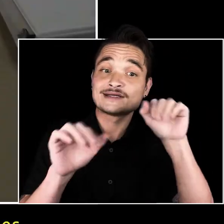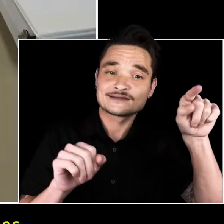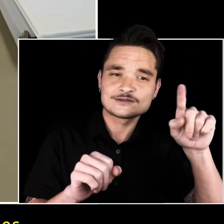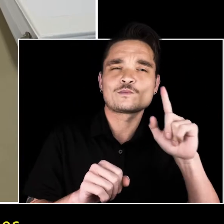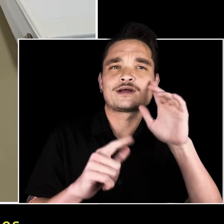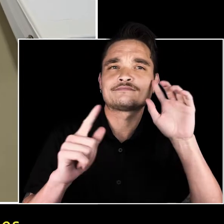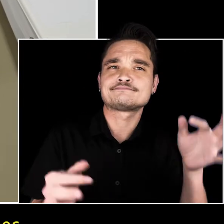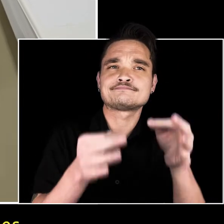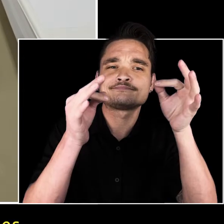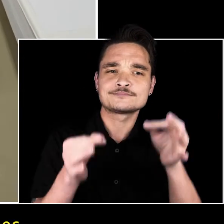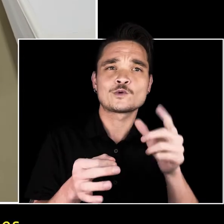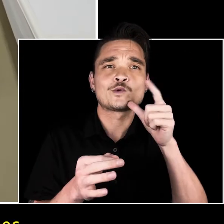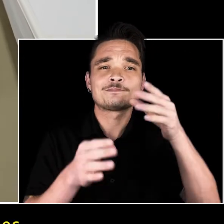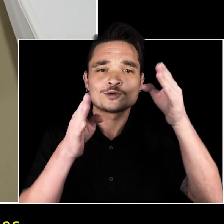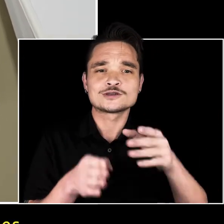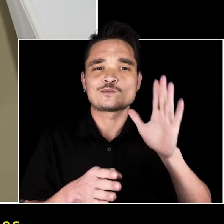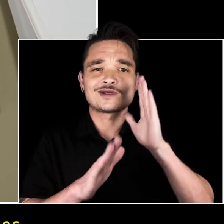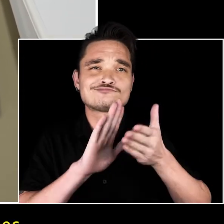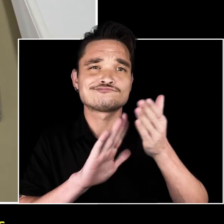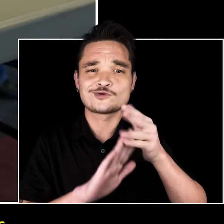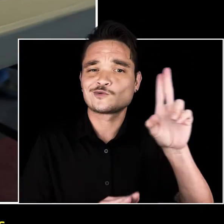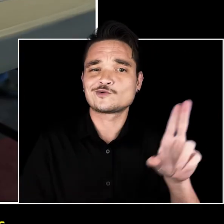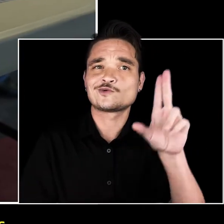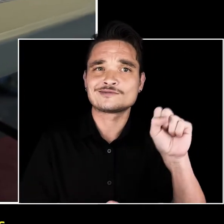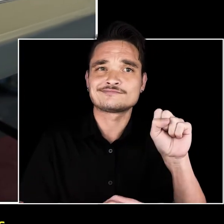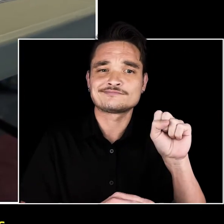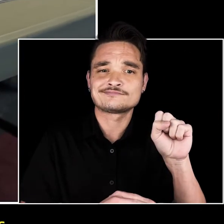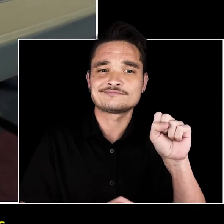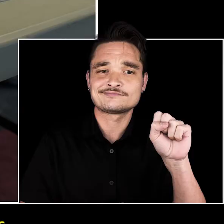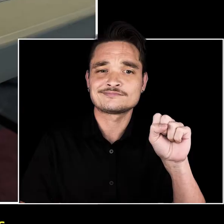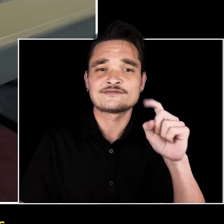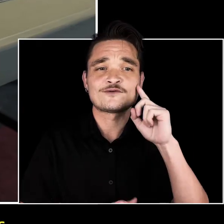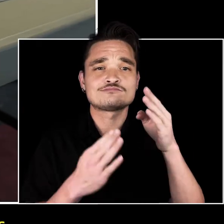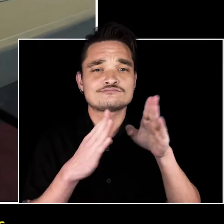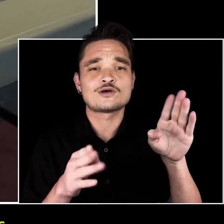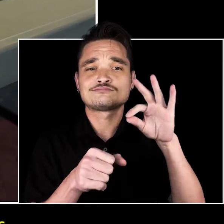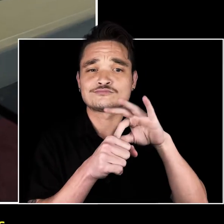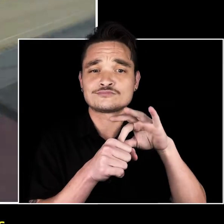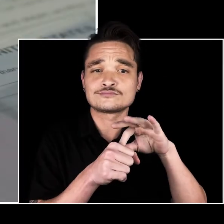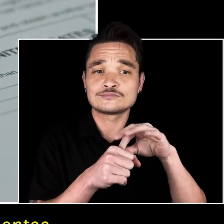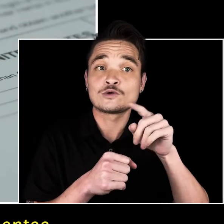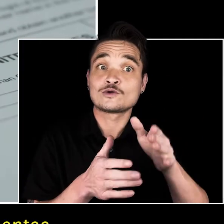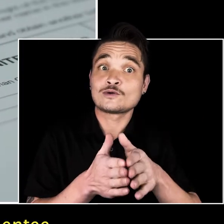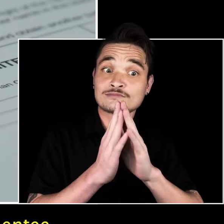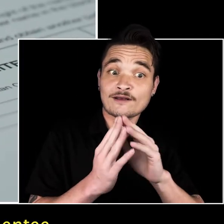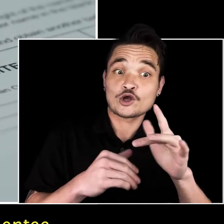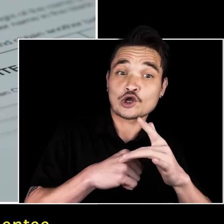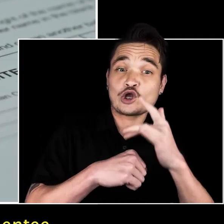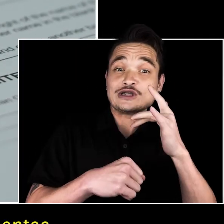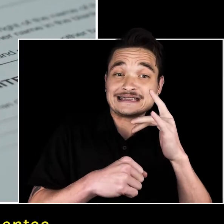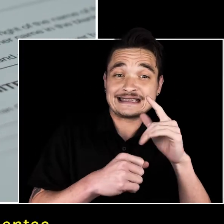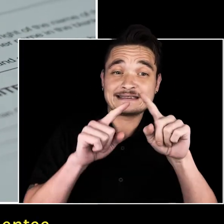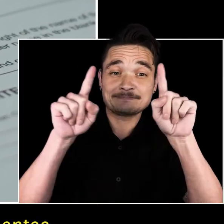The presidential primary determines which candidates will be running for President of the United States in the general election. When you are requesting